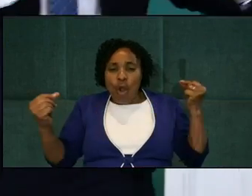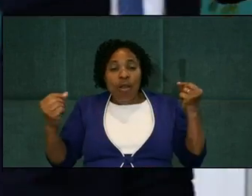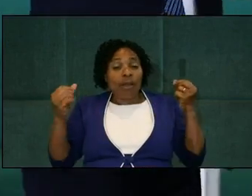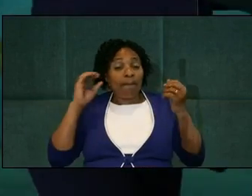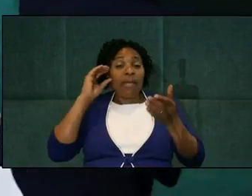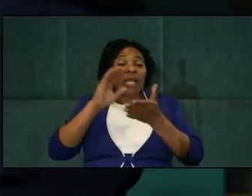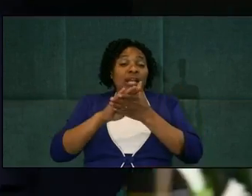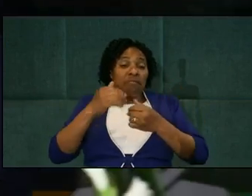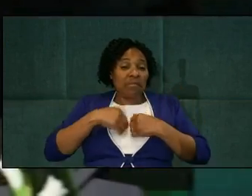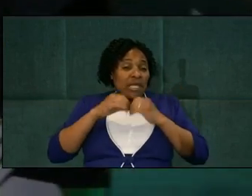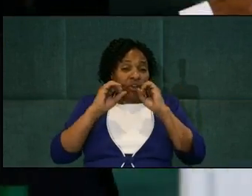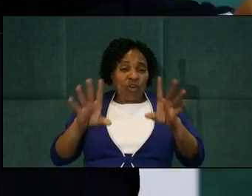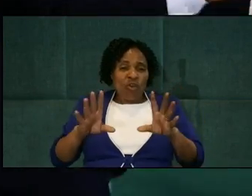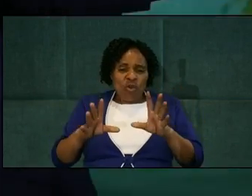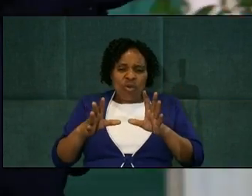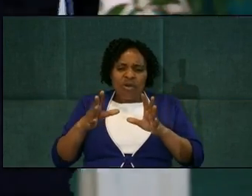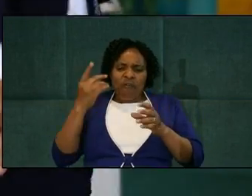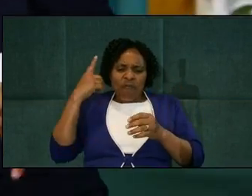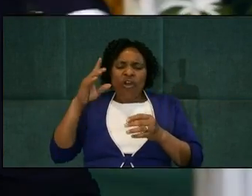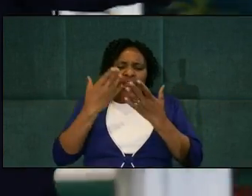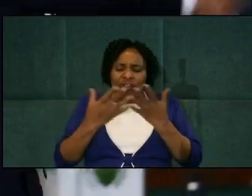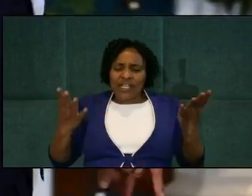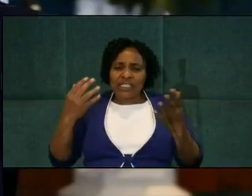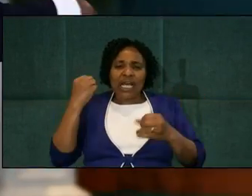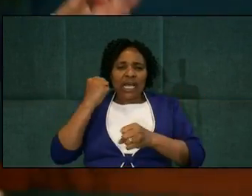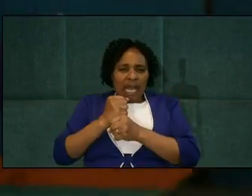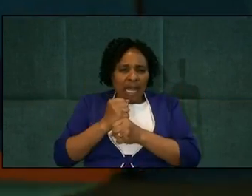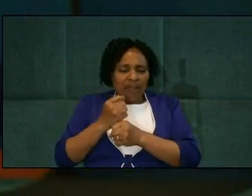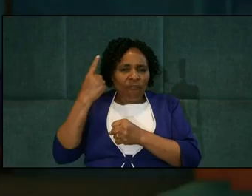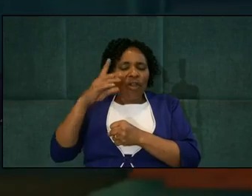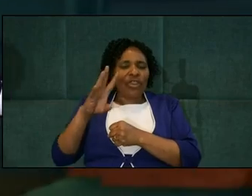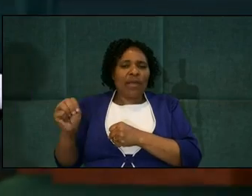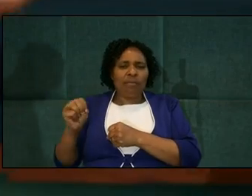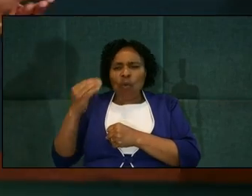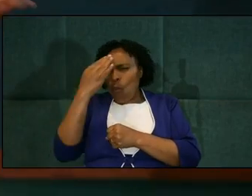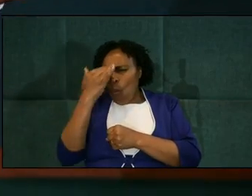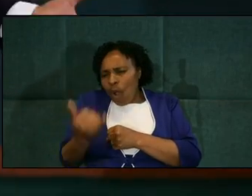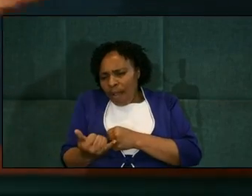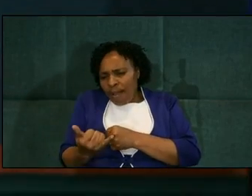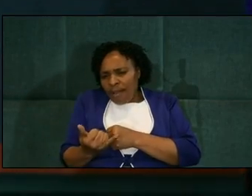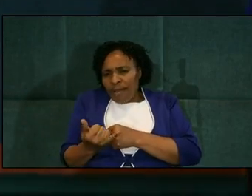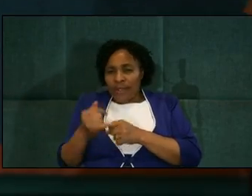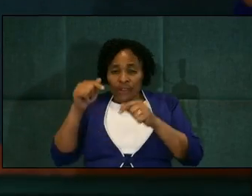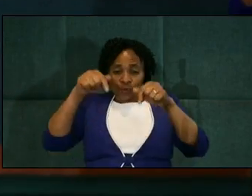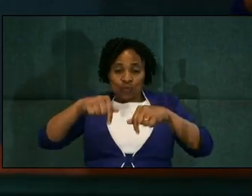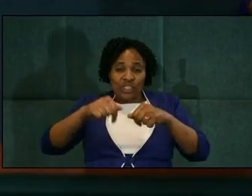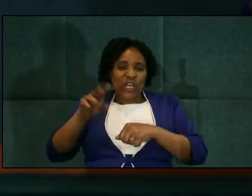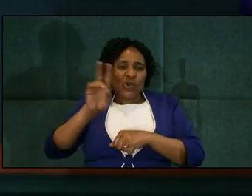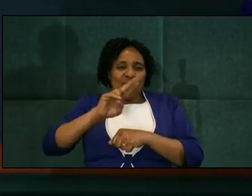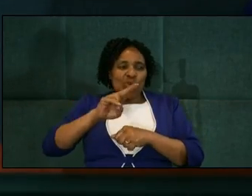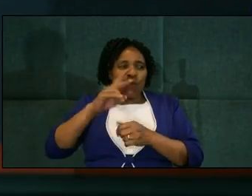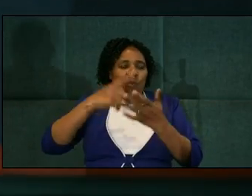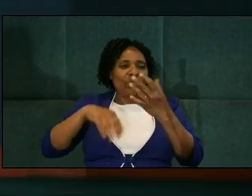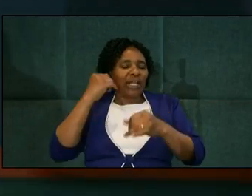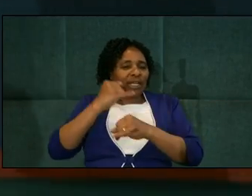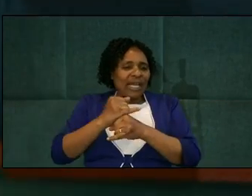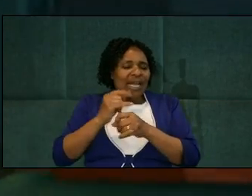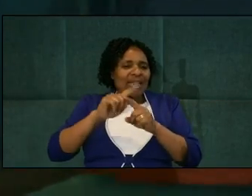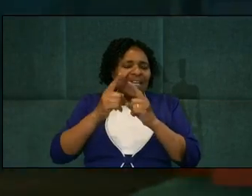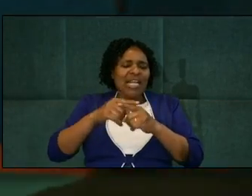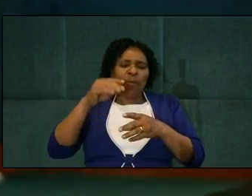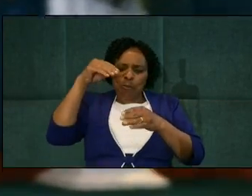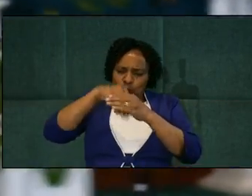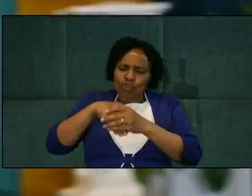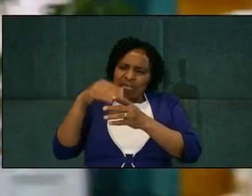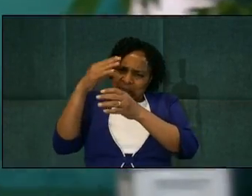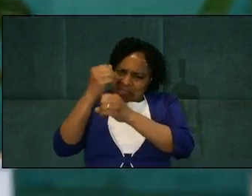me, even for the things that I've done? Look at what I've done for them. Why is it that they can't look at what I have done and put their trust